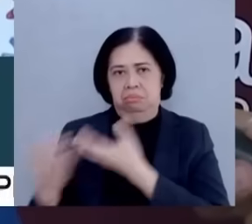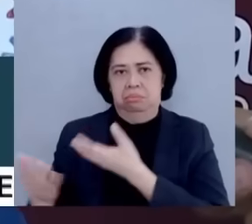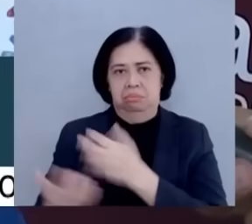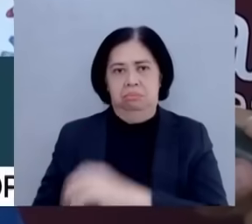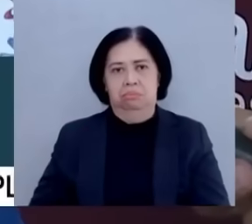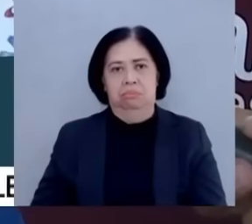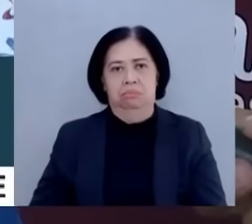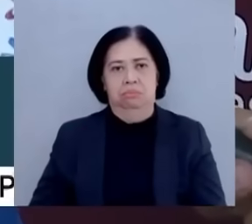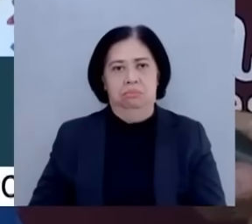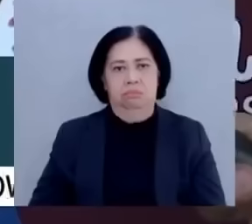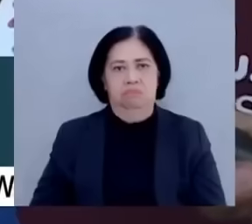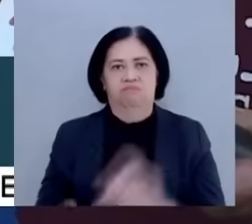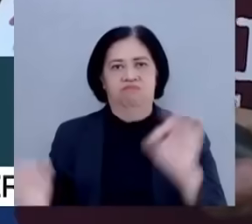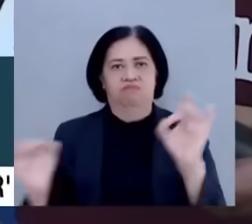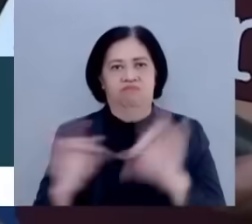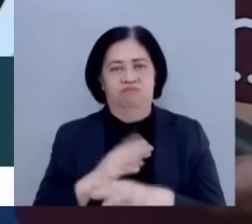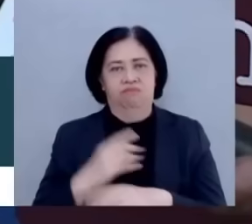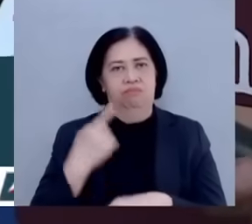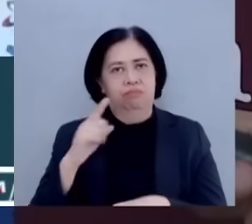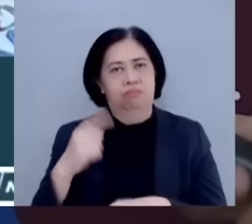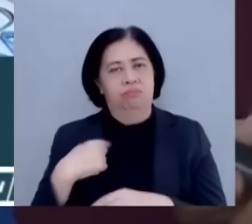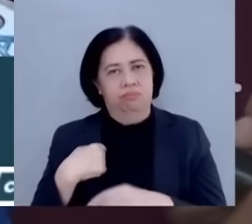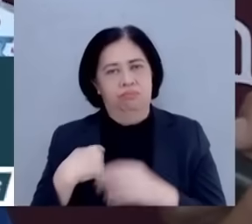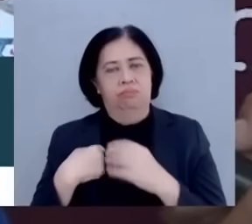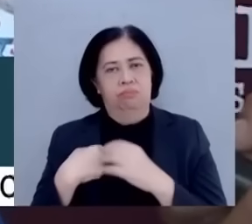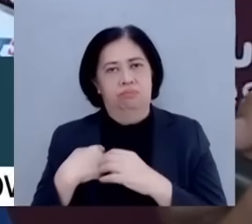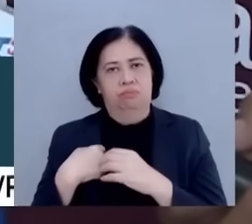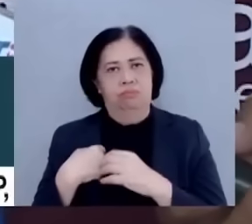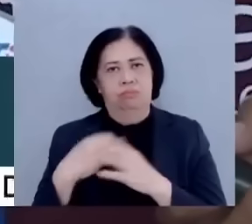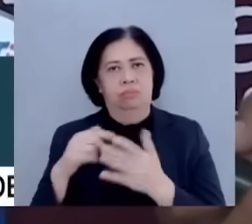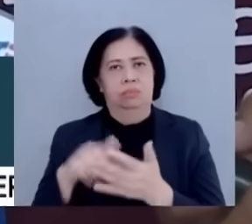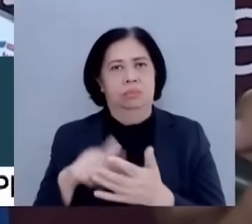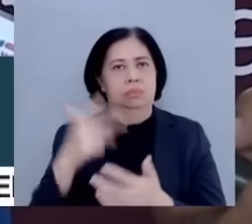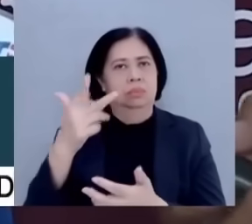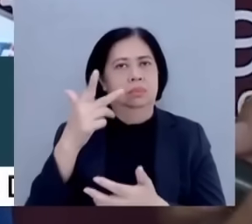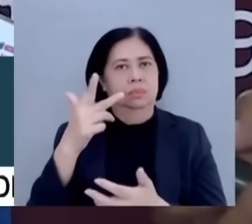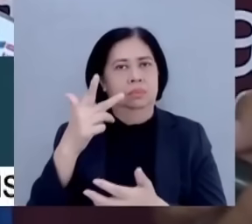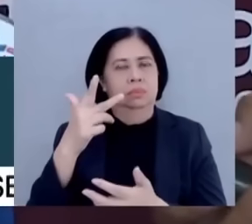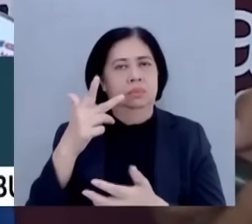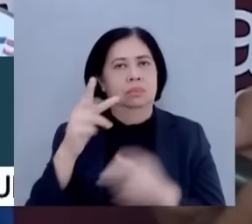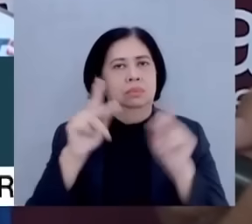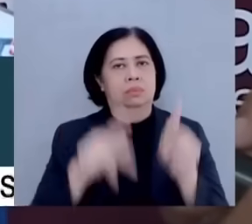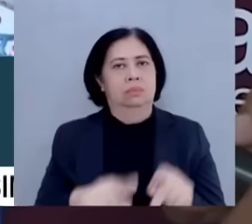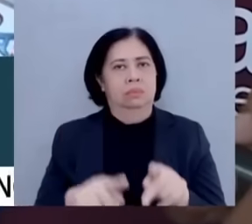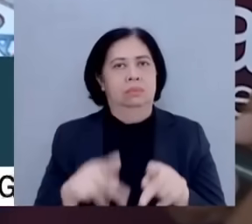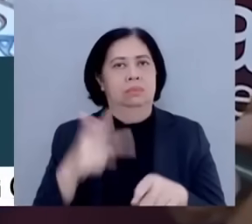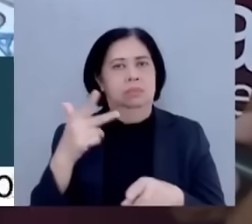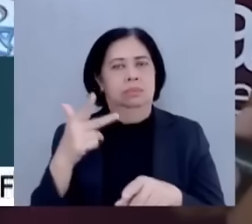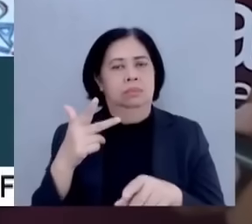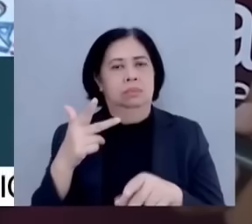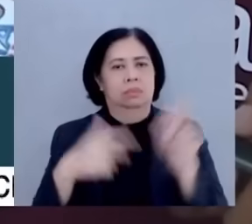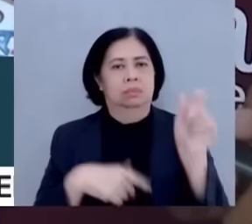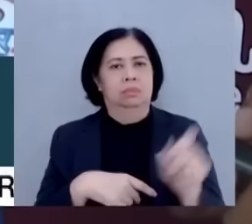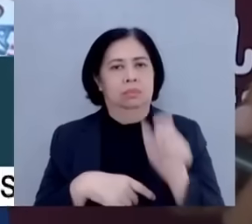to take revenge against three individuals. So,